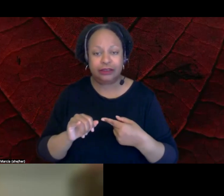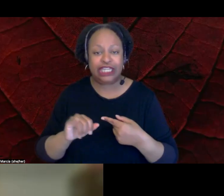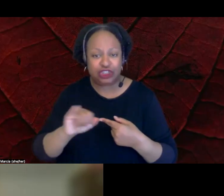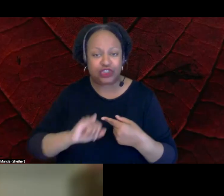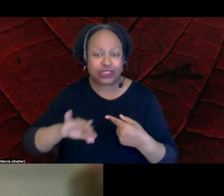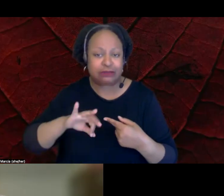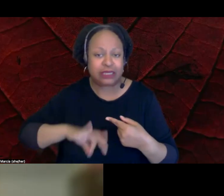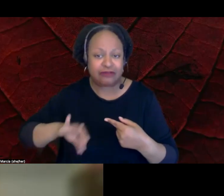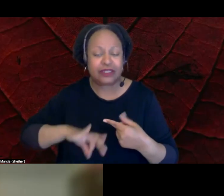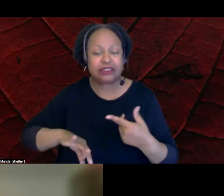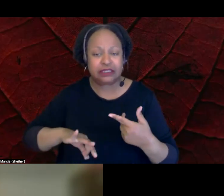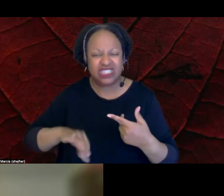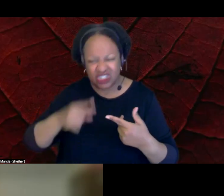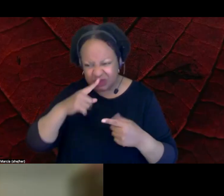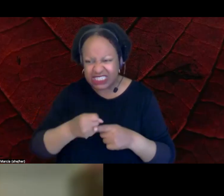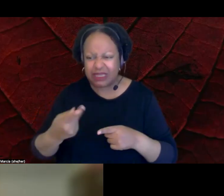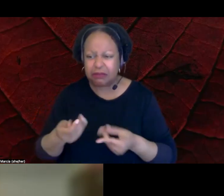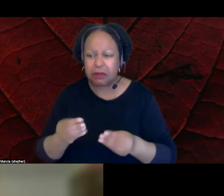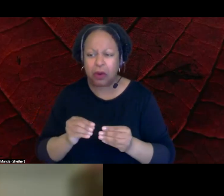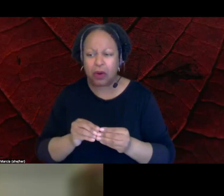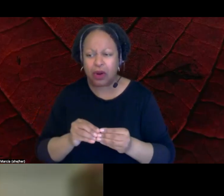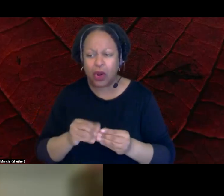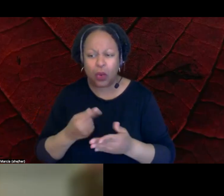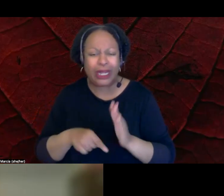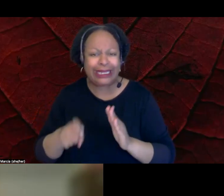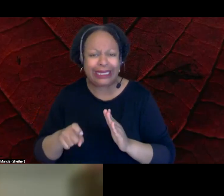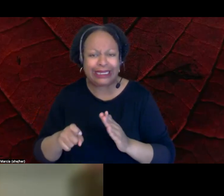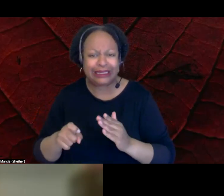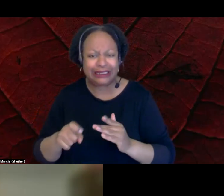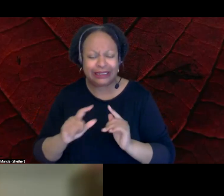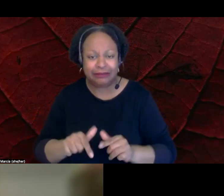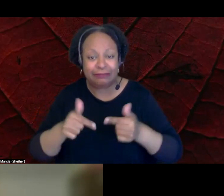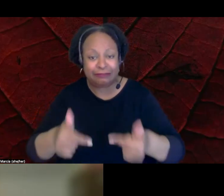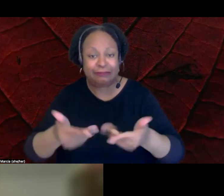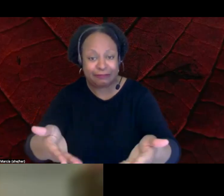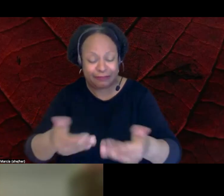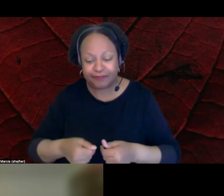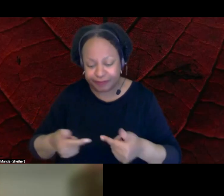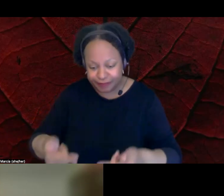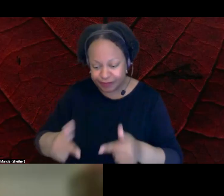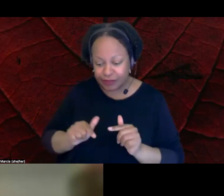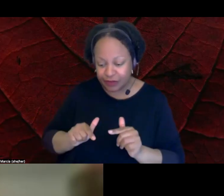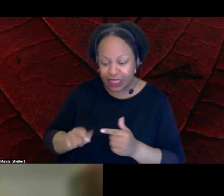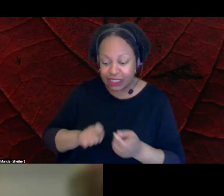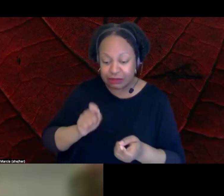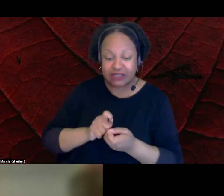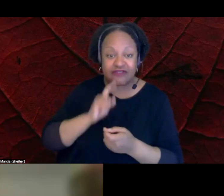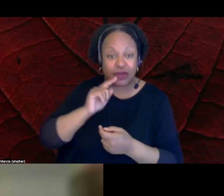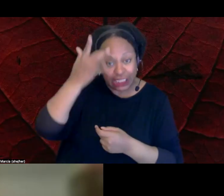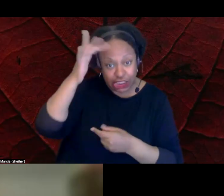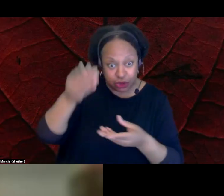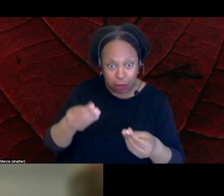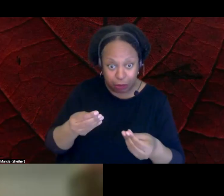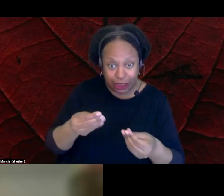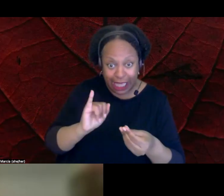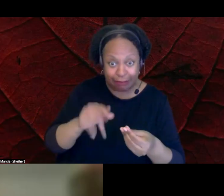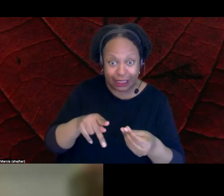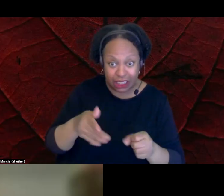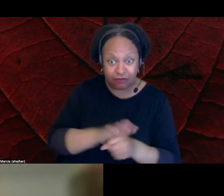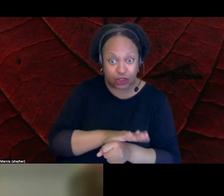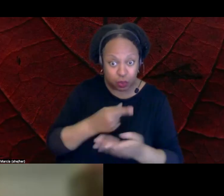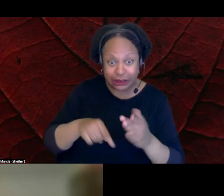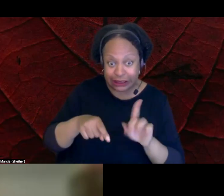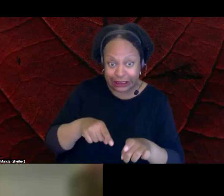benefit. So could you expand on that a bit more of what's needed? As specifically for intellectual property coverage, what's